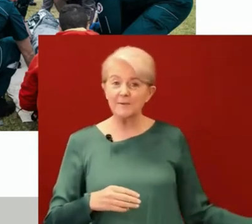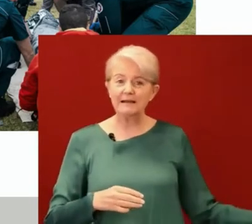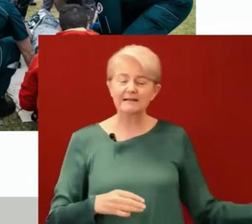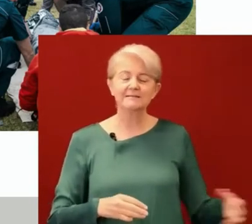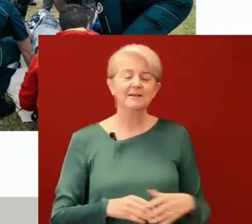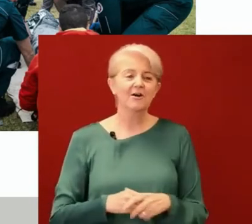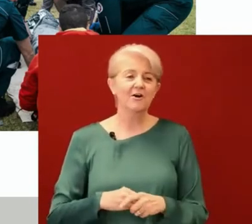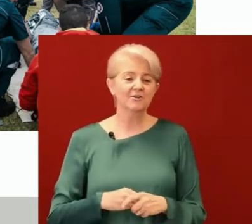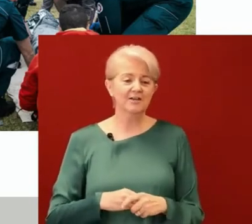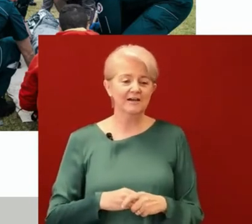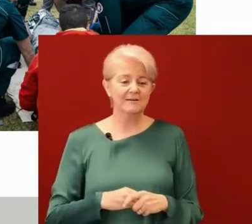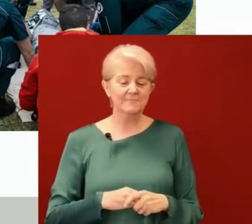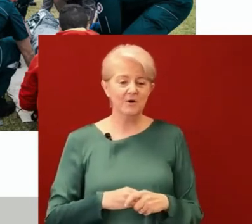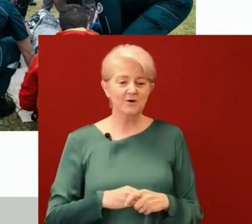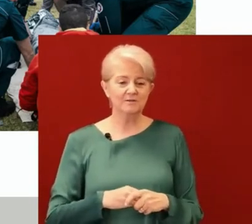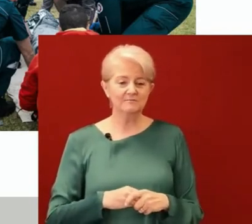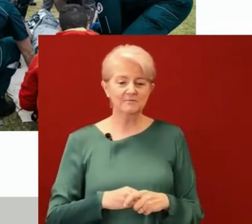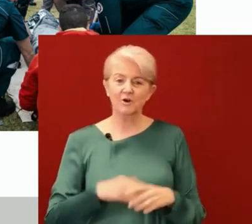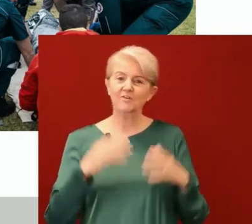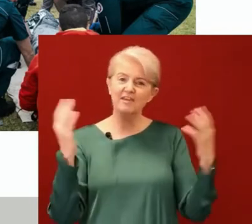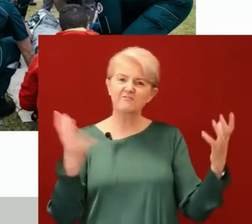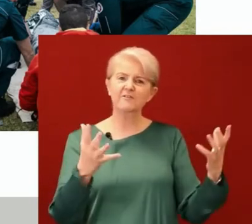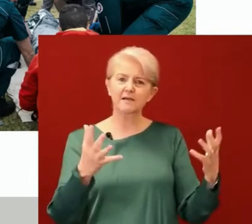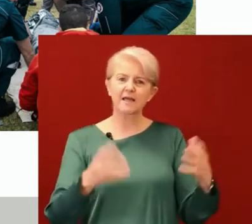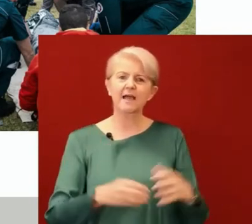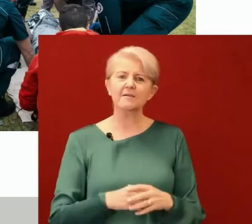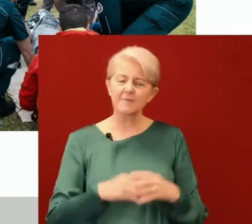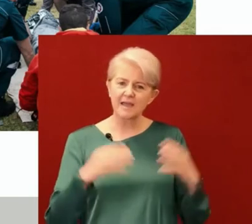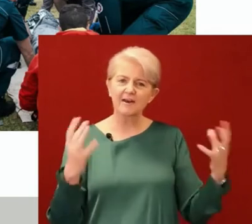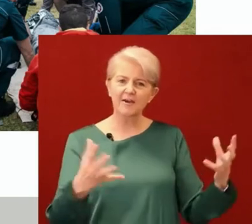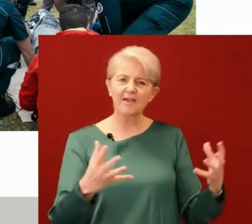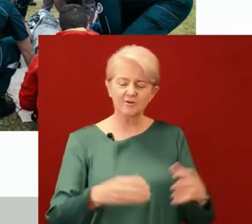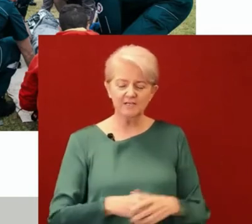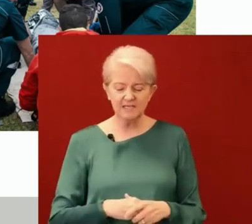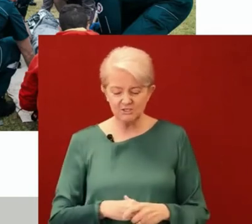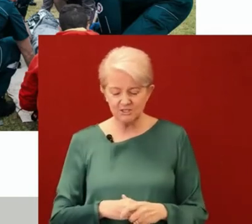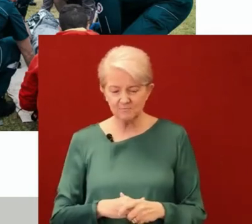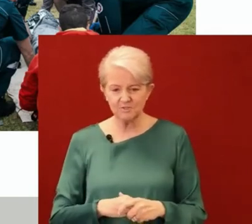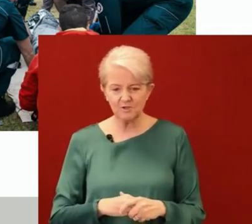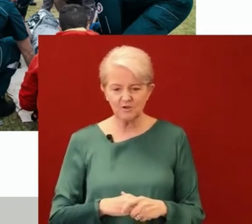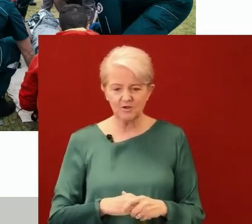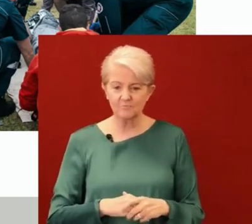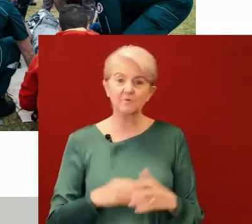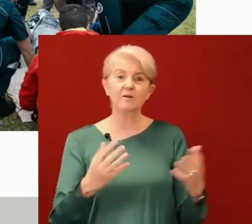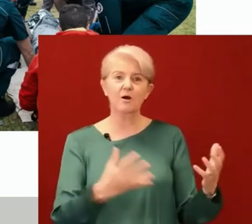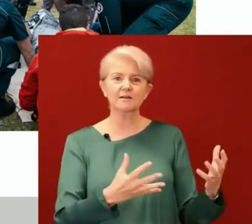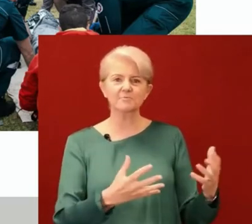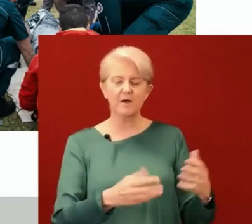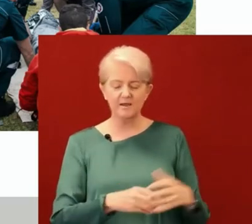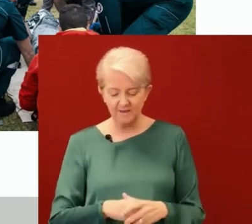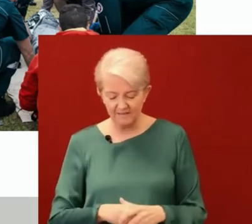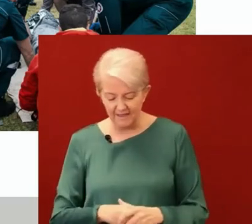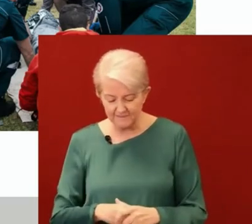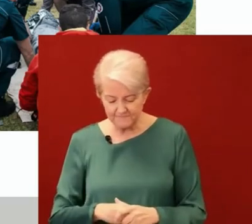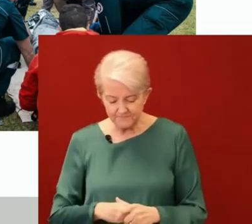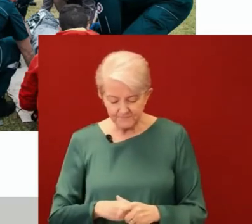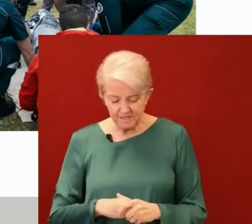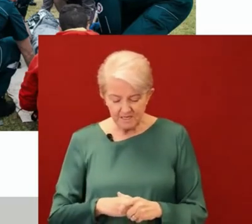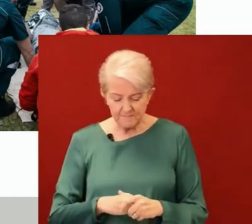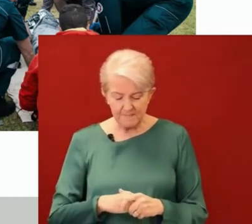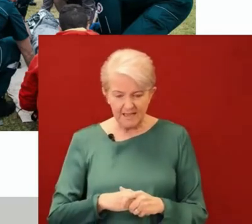a webinar on you know, the infinite game and on leadership. So I'm really quite inspired by